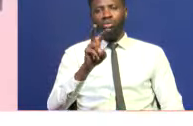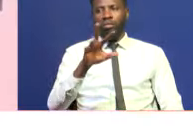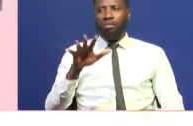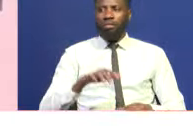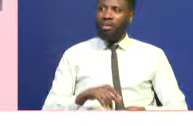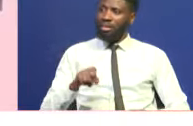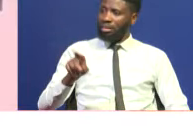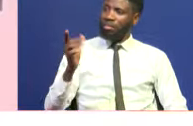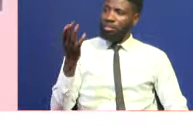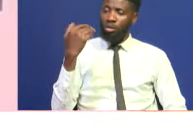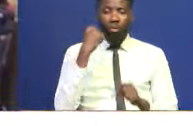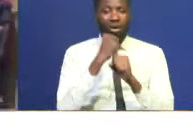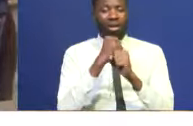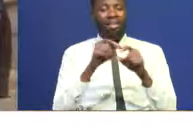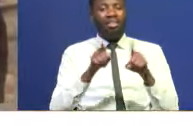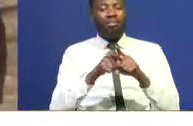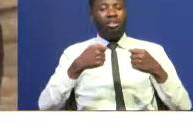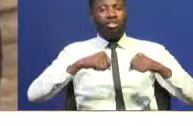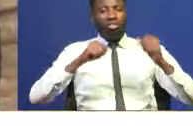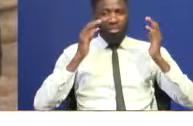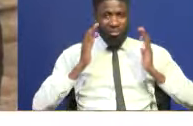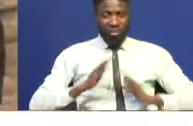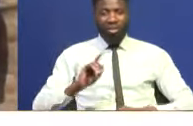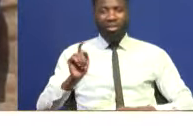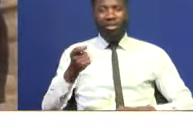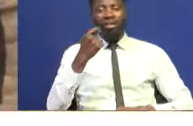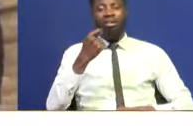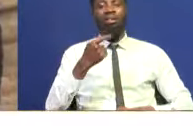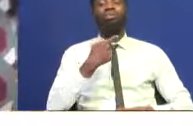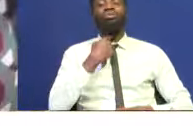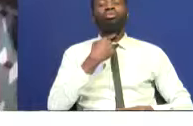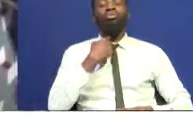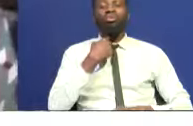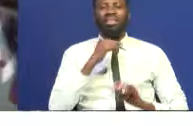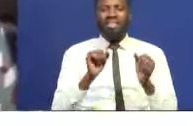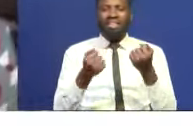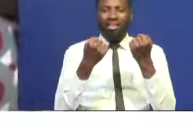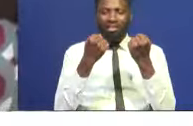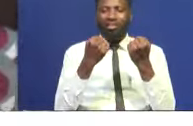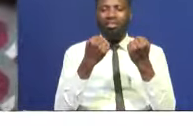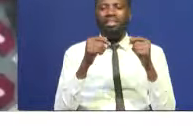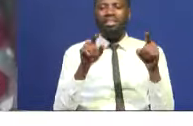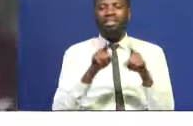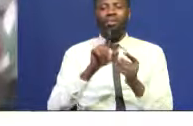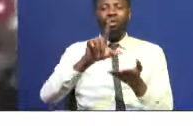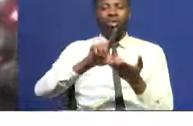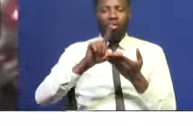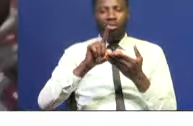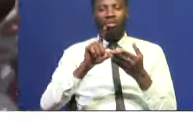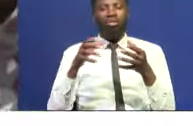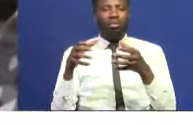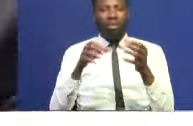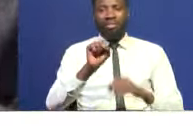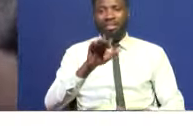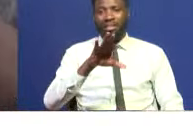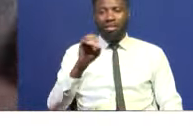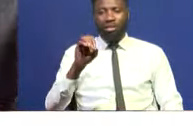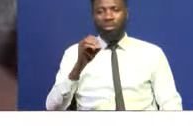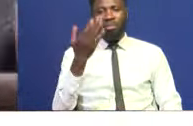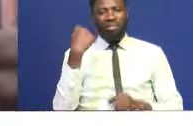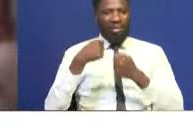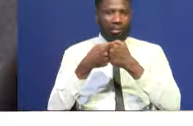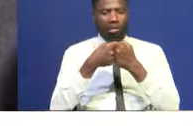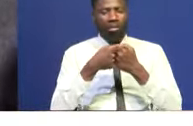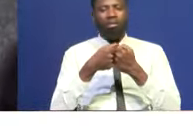of Kenya Union of Savings and Credit Cooperatives, which recently faced challenges, reassured cooperatives